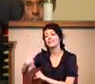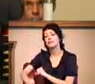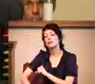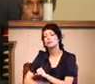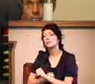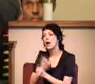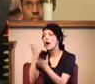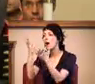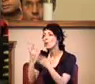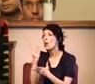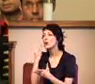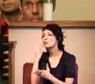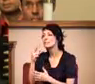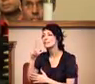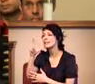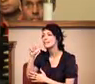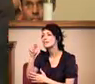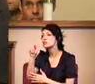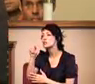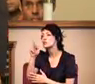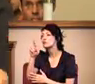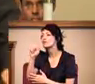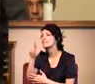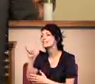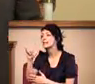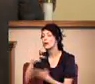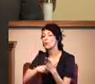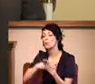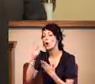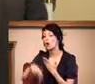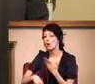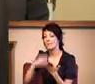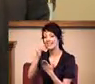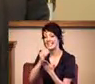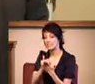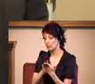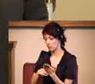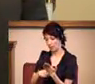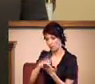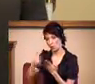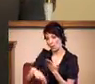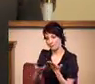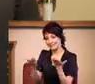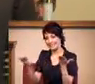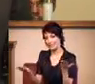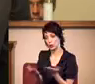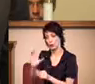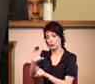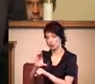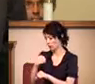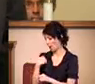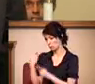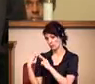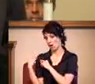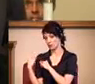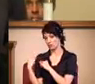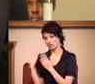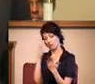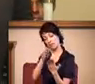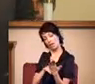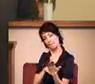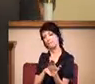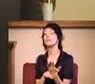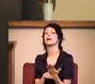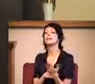literacy program listed under the programs that I have to be responsible for. Because when we teach a child to